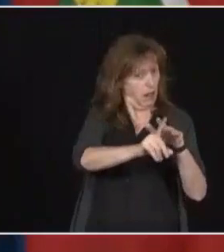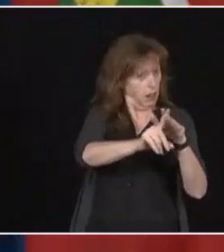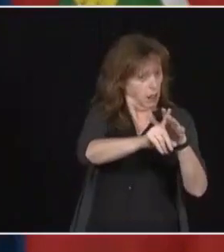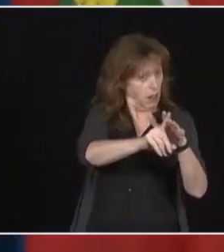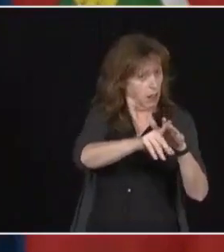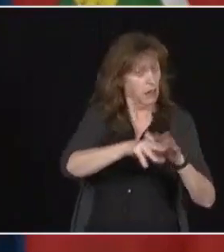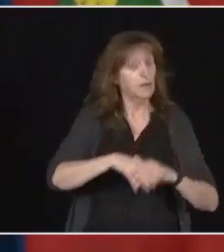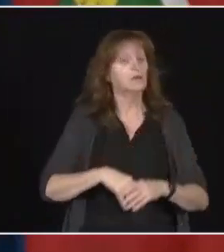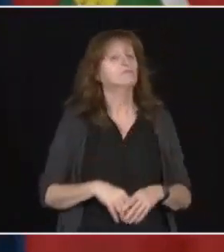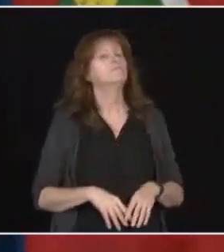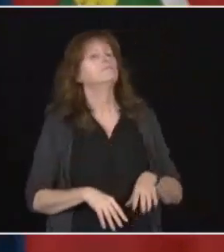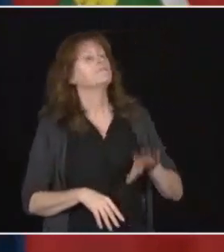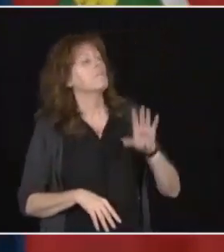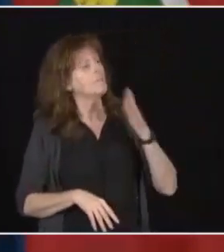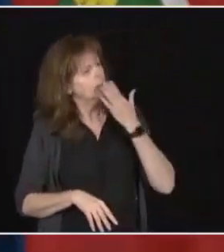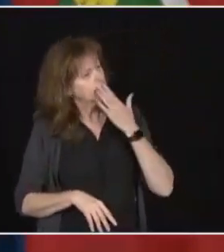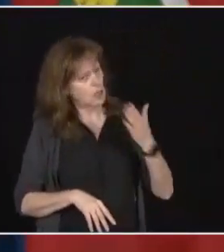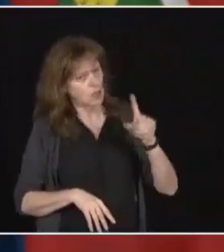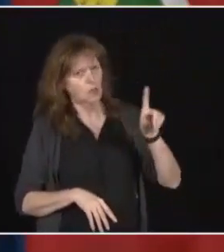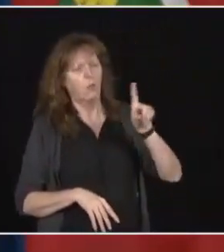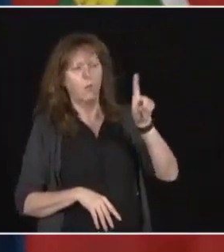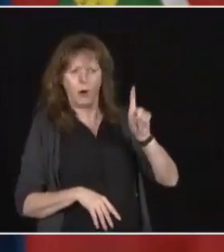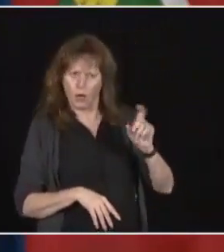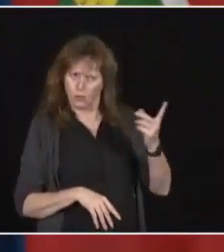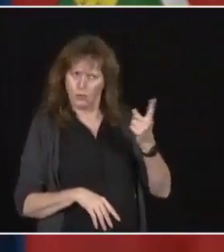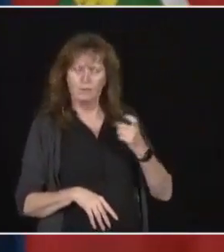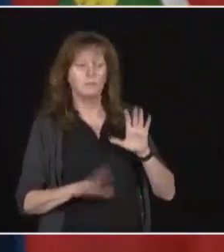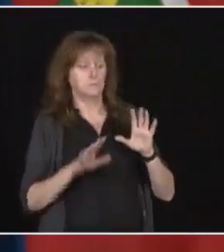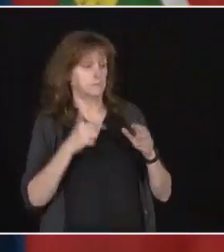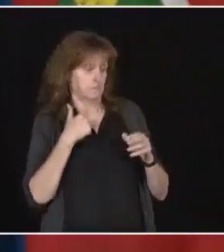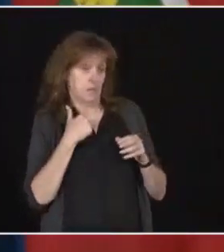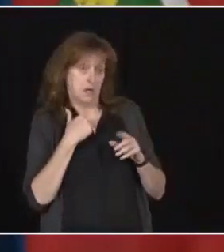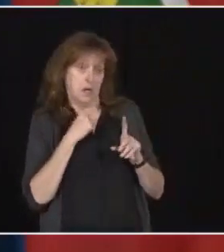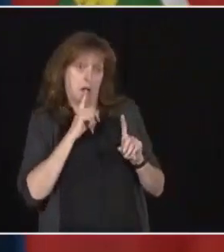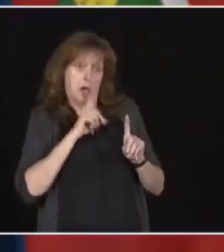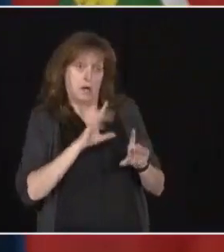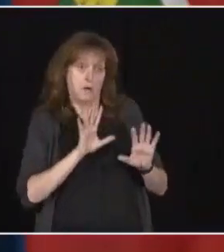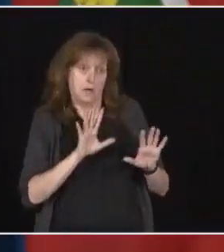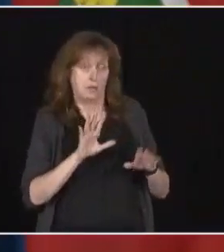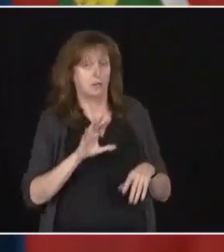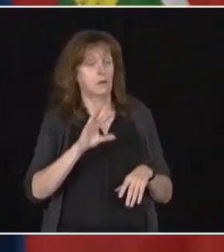nature of the question, and I will say this to you. We have approximately 600,000 people in our